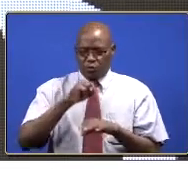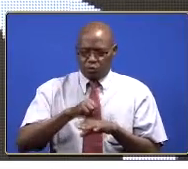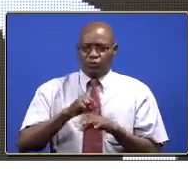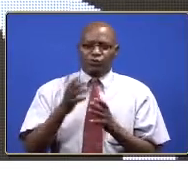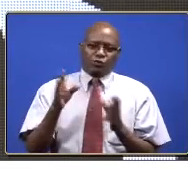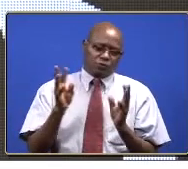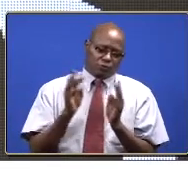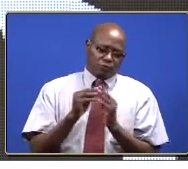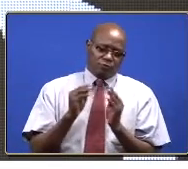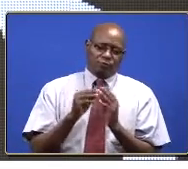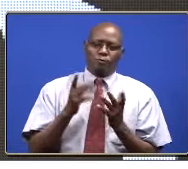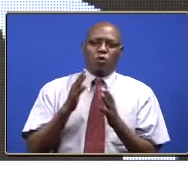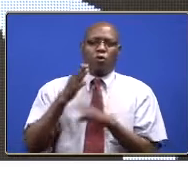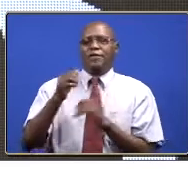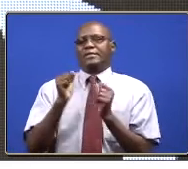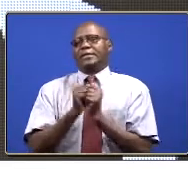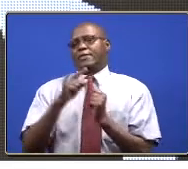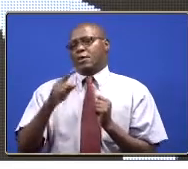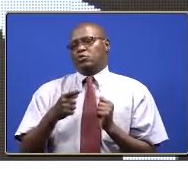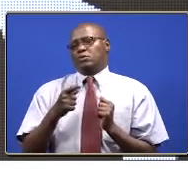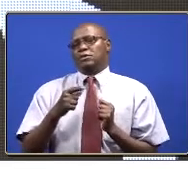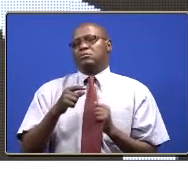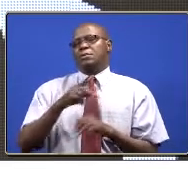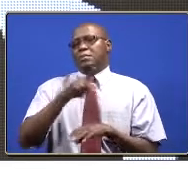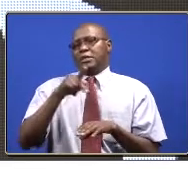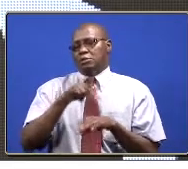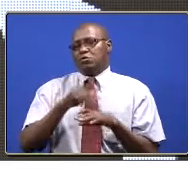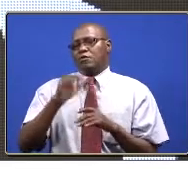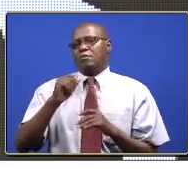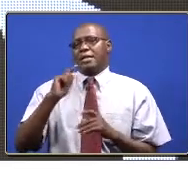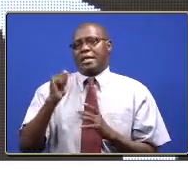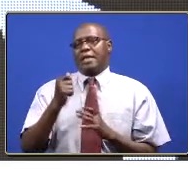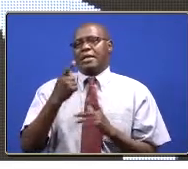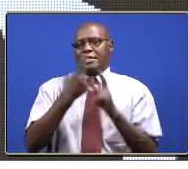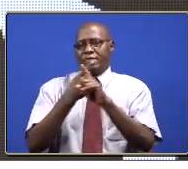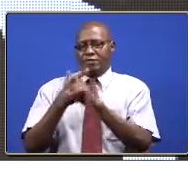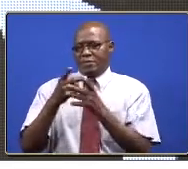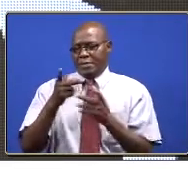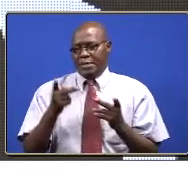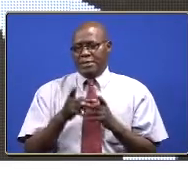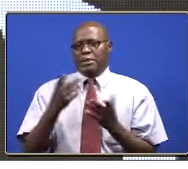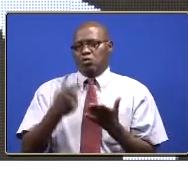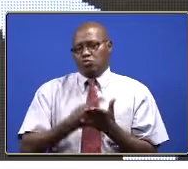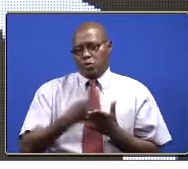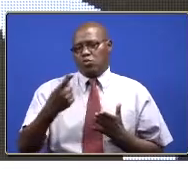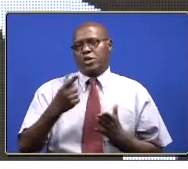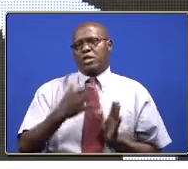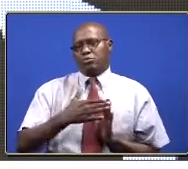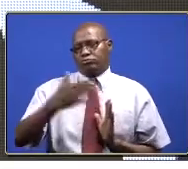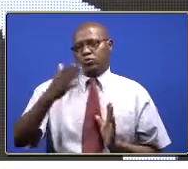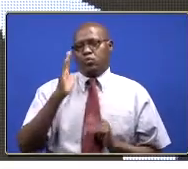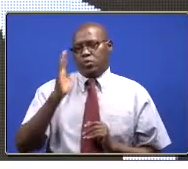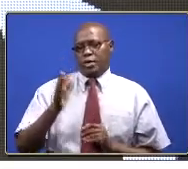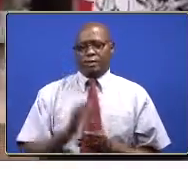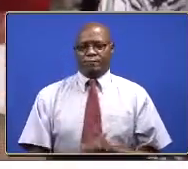over 10,000 secondary school principals from across the country and is set to run for 1 week. Chris Wangoi has the